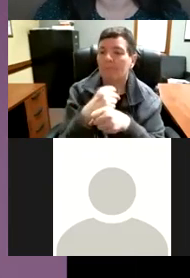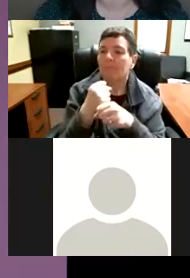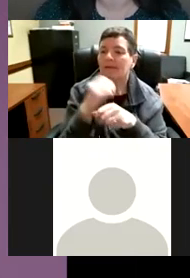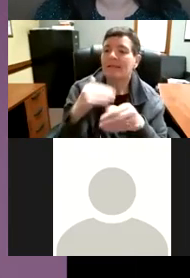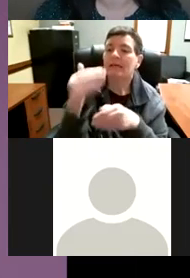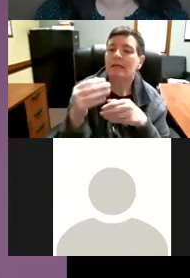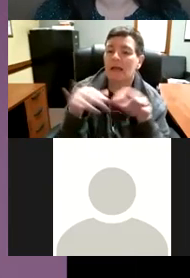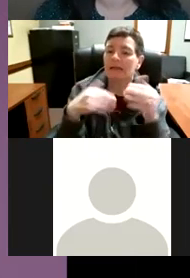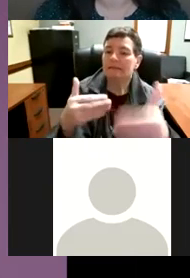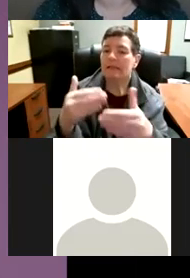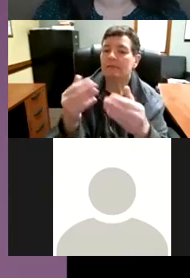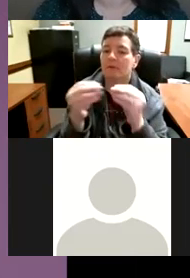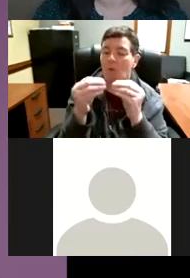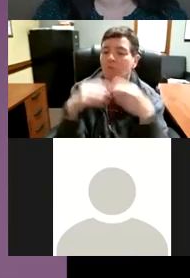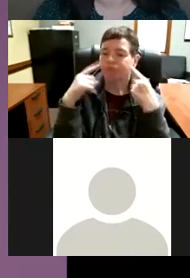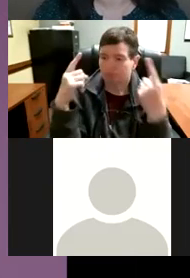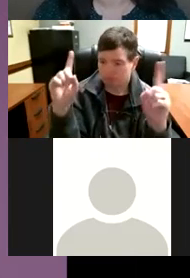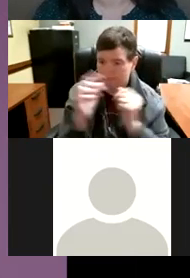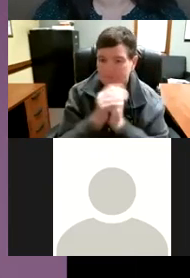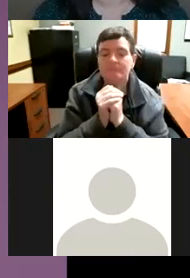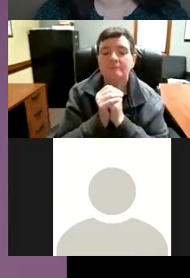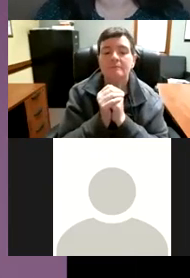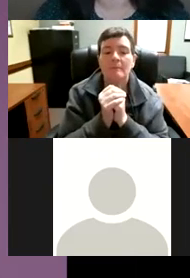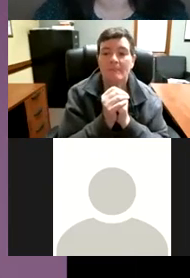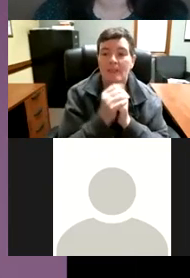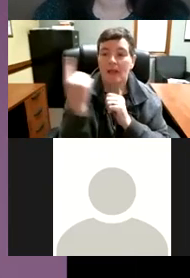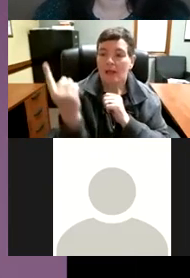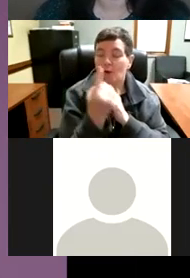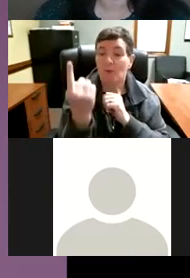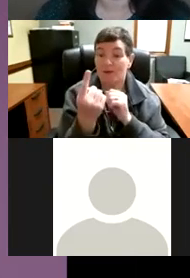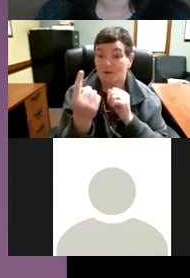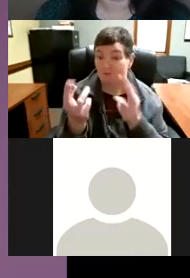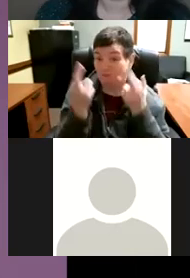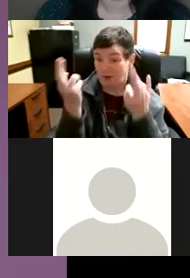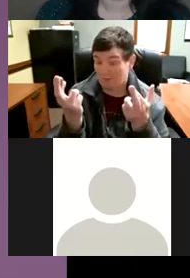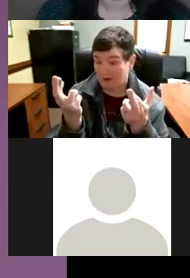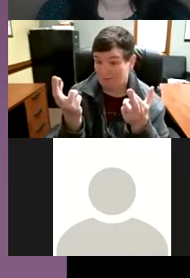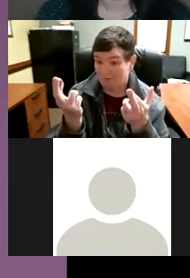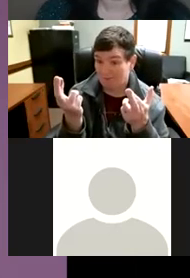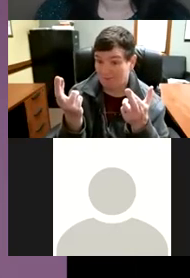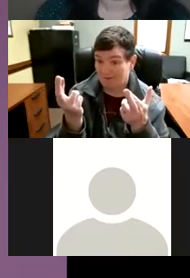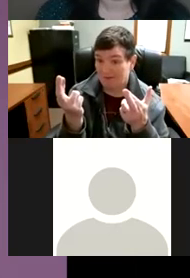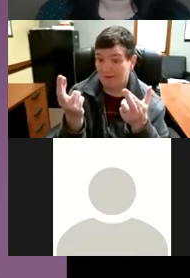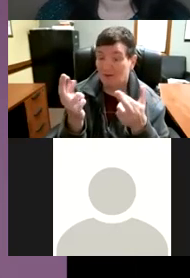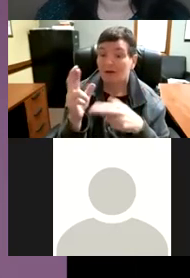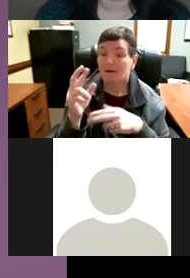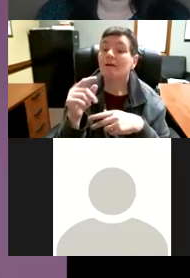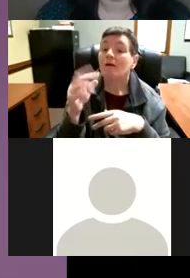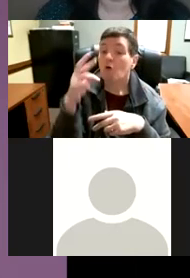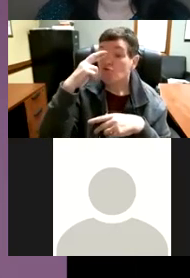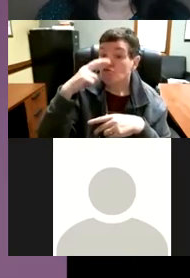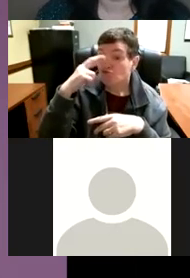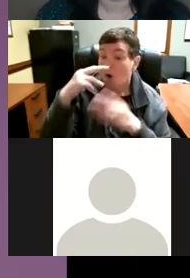achievable. And I always do this, or I always recommend this too. Rome was not built in a day,